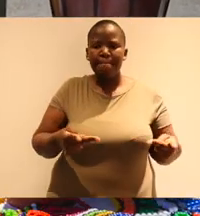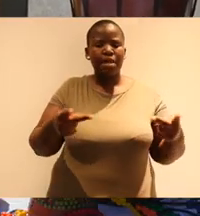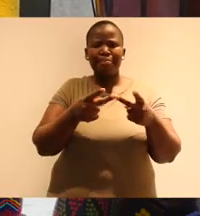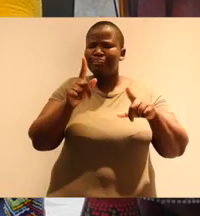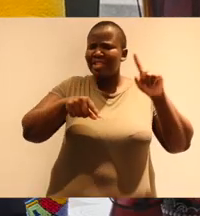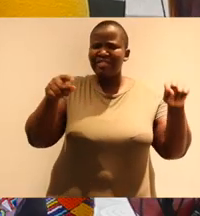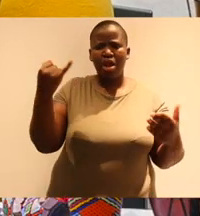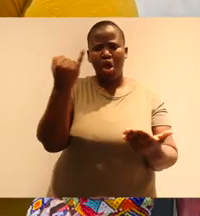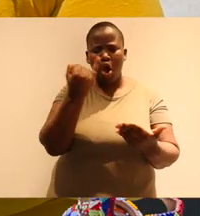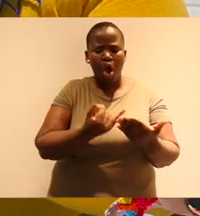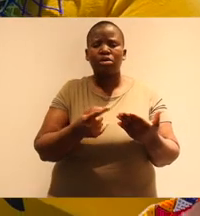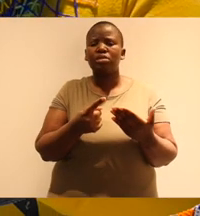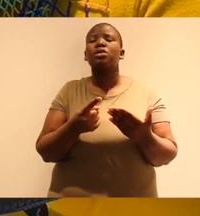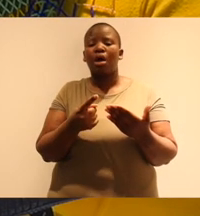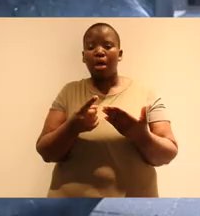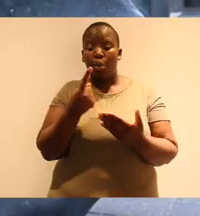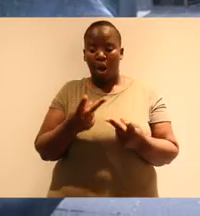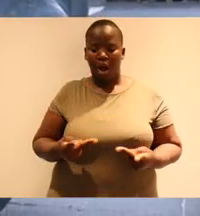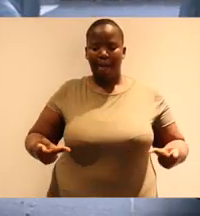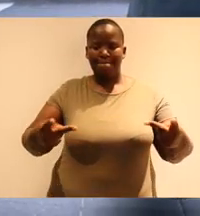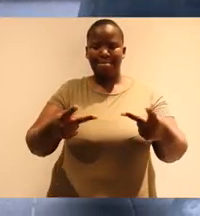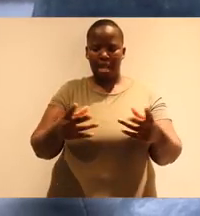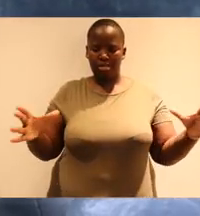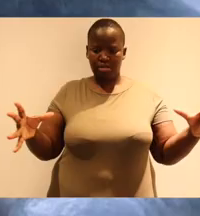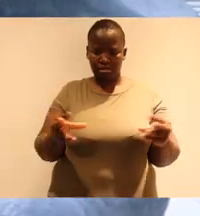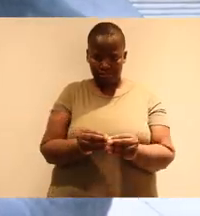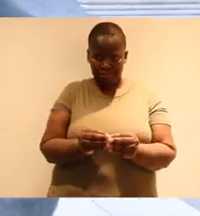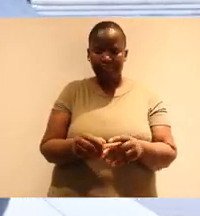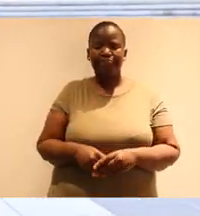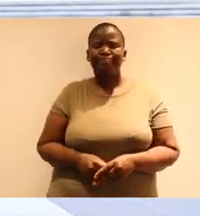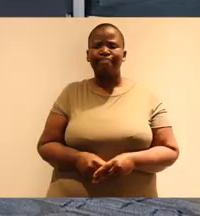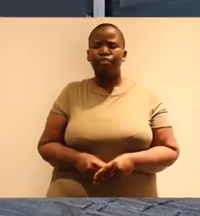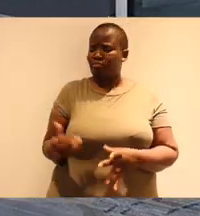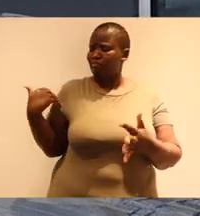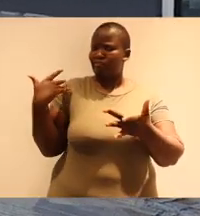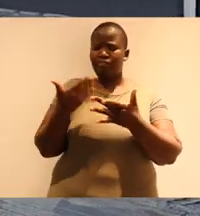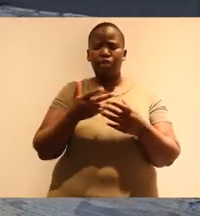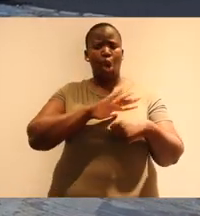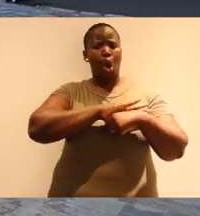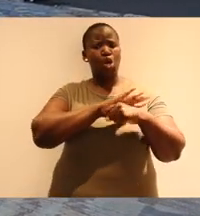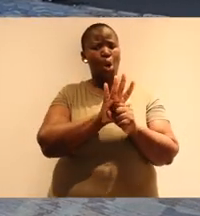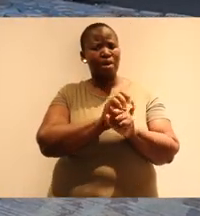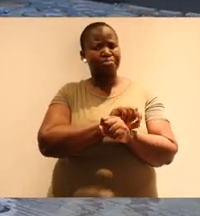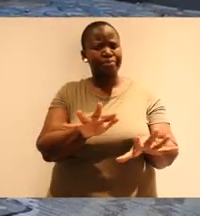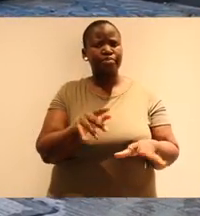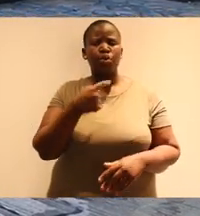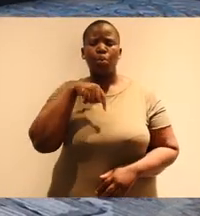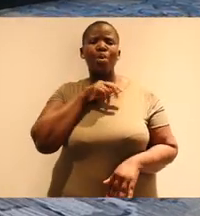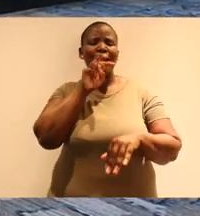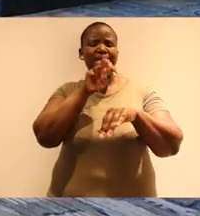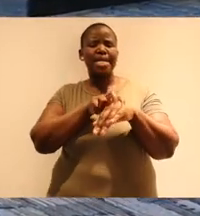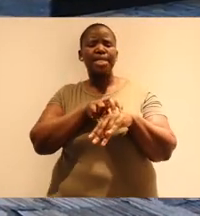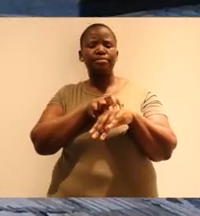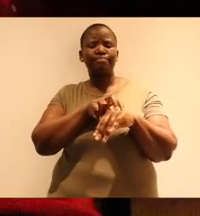arts forms into one space. Amidst COVID-19, we needed to